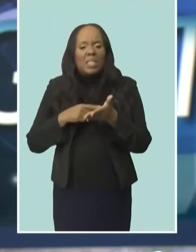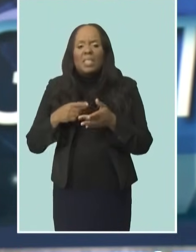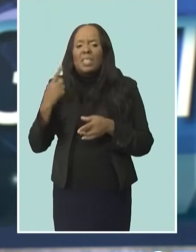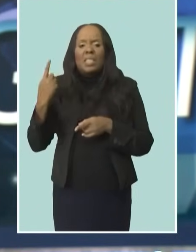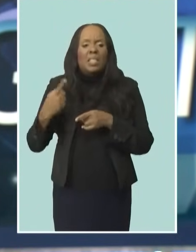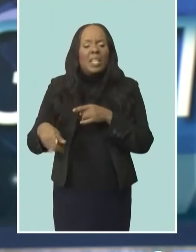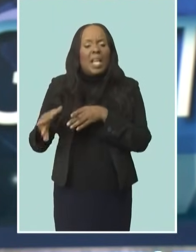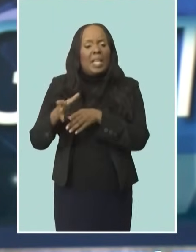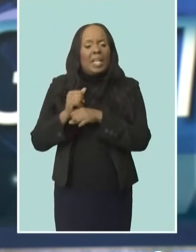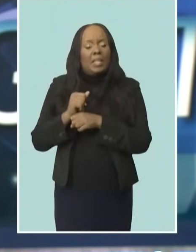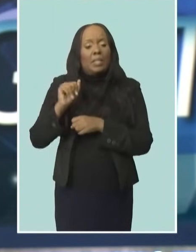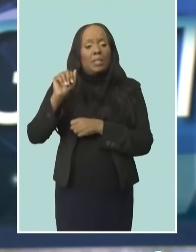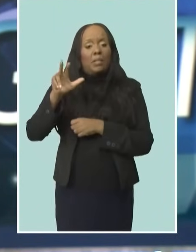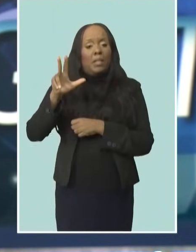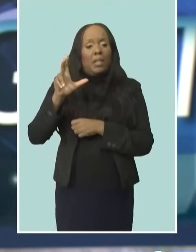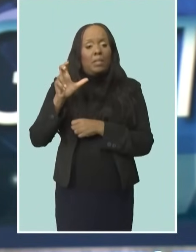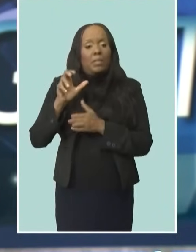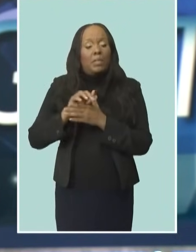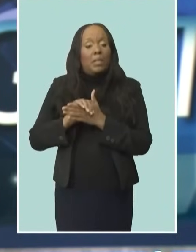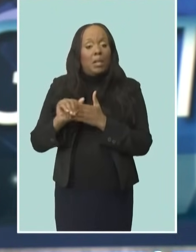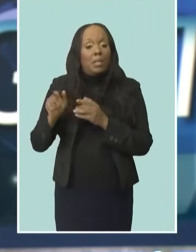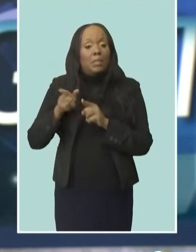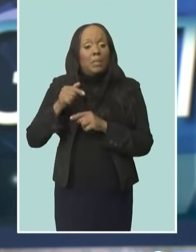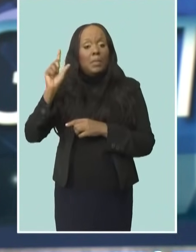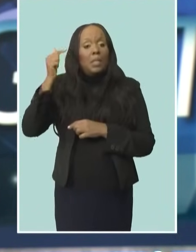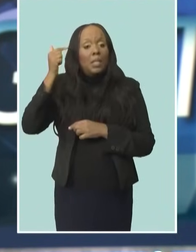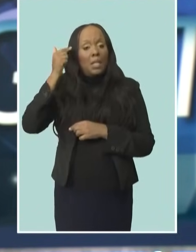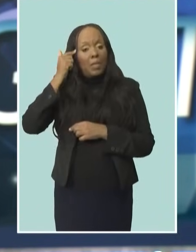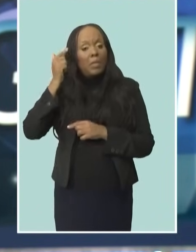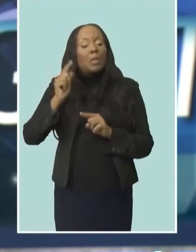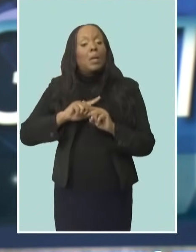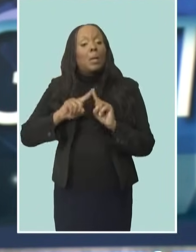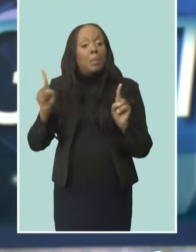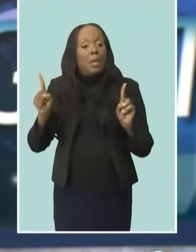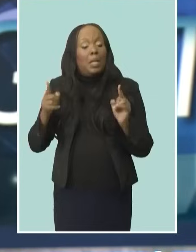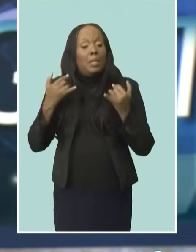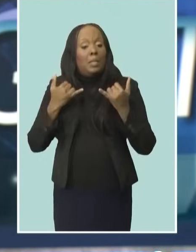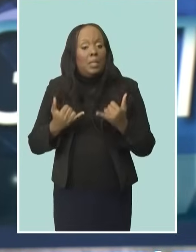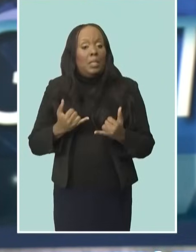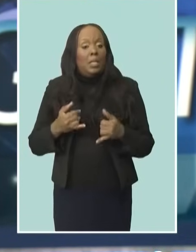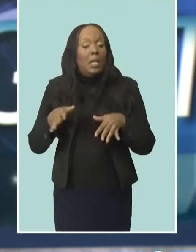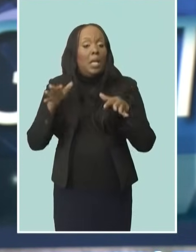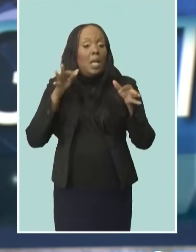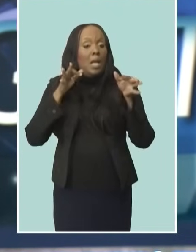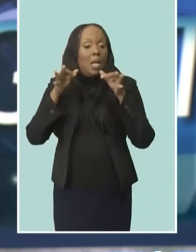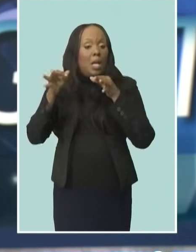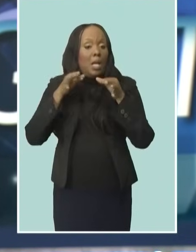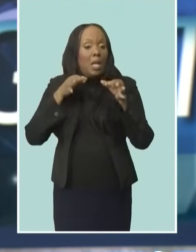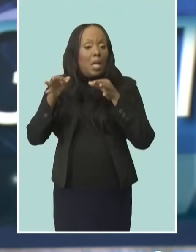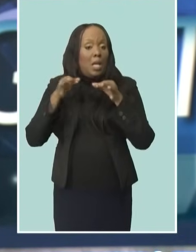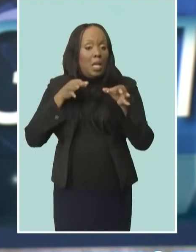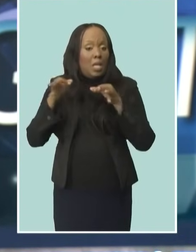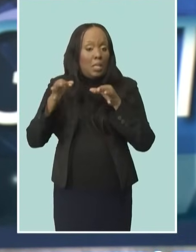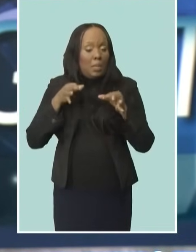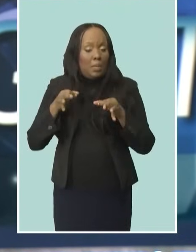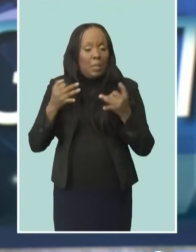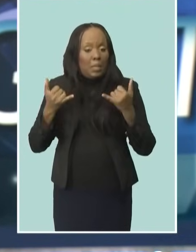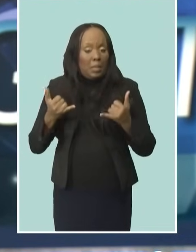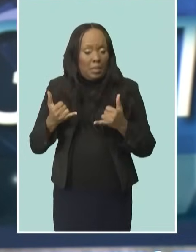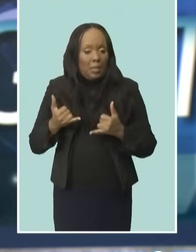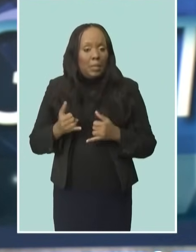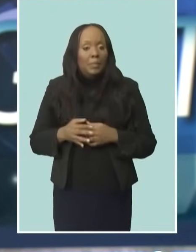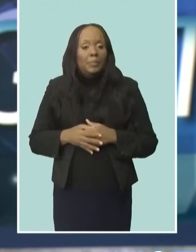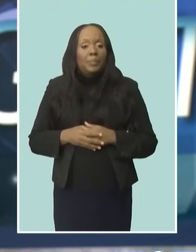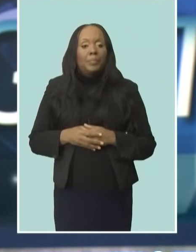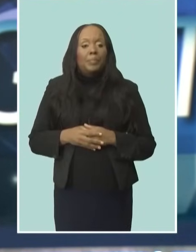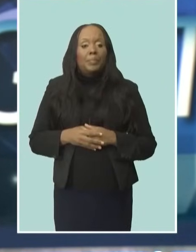about the process to collect the $300 Solidarity Allowance, government today issued an update and explanation during a